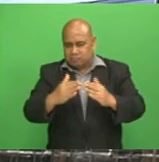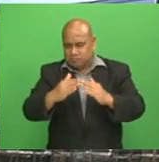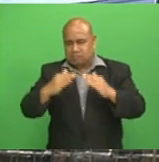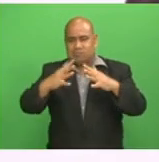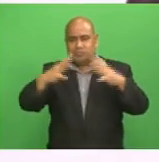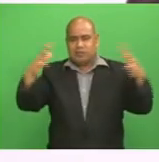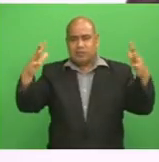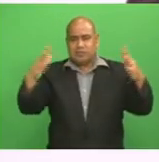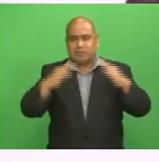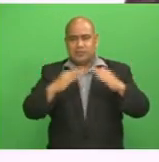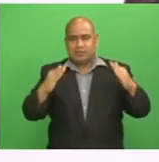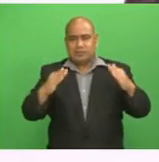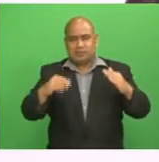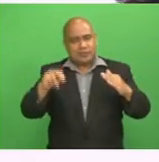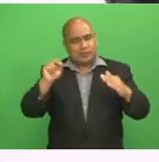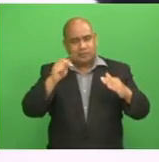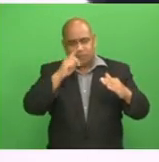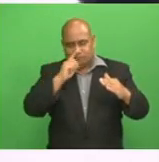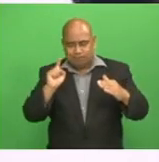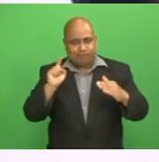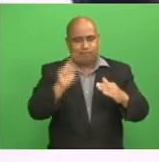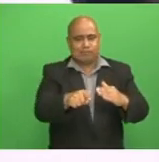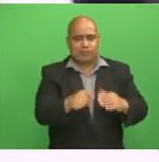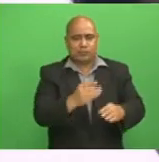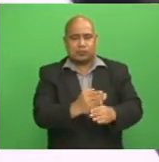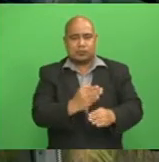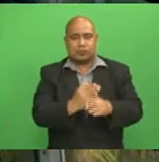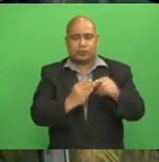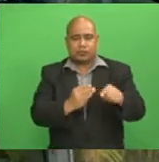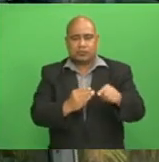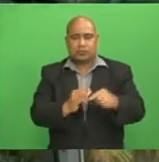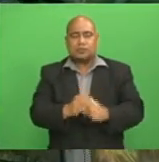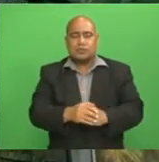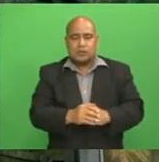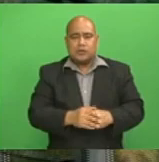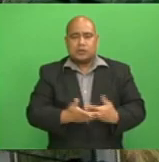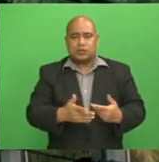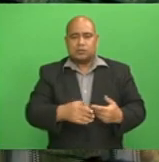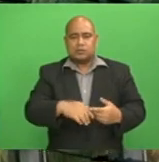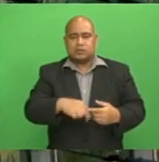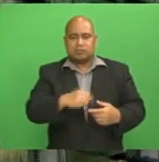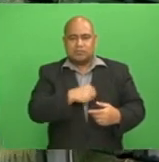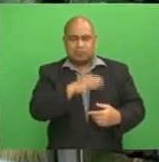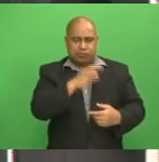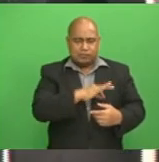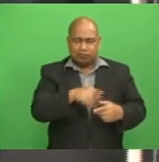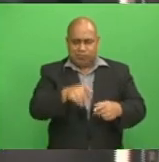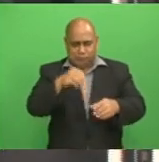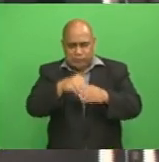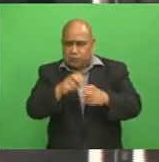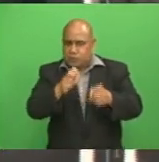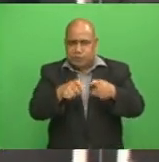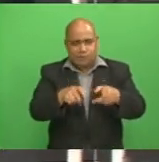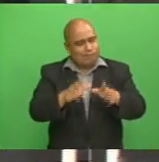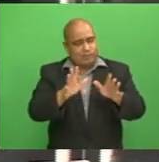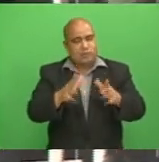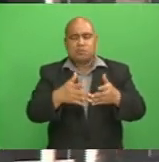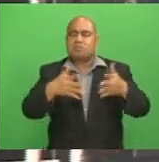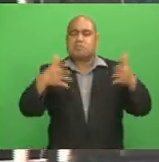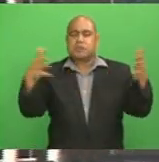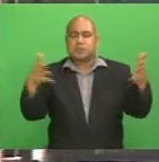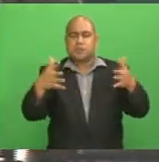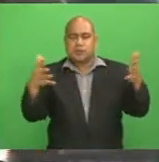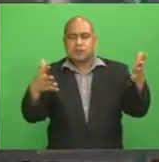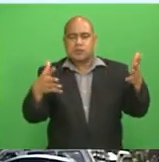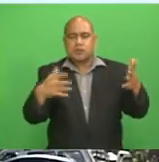people. And profit is not only the issue. Manohan says they have some major project that they are currently working on, and